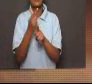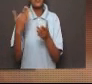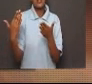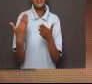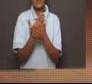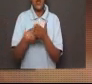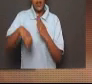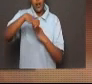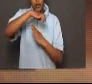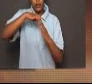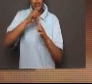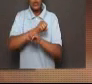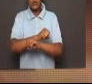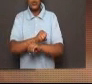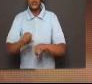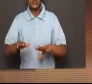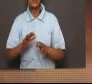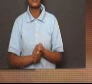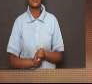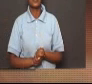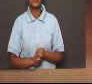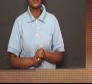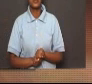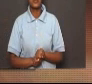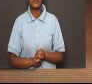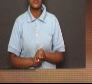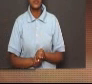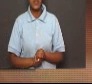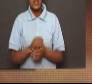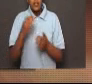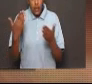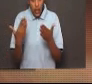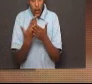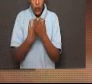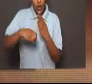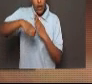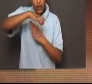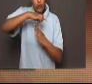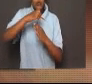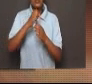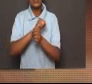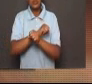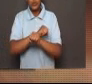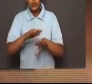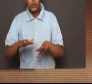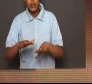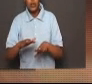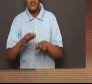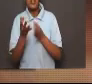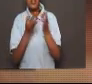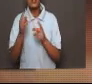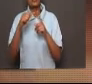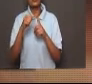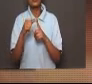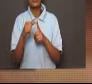new electron distributions. The new electron distributions are referred